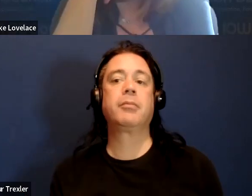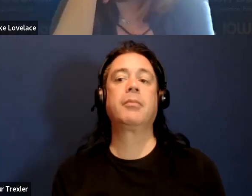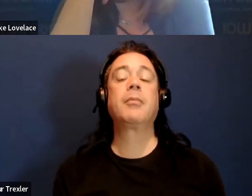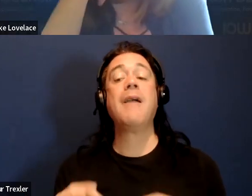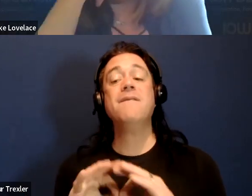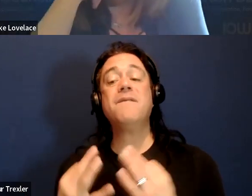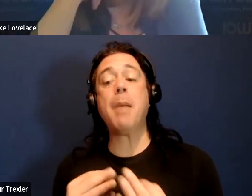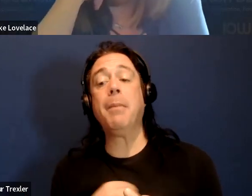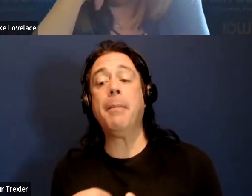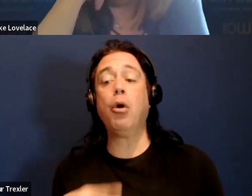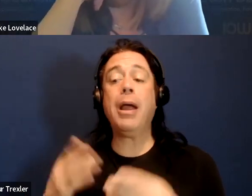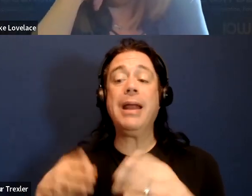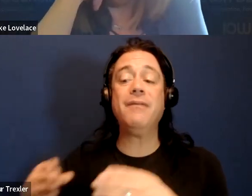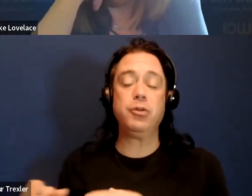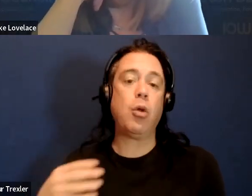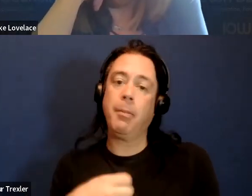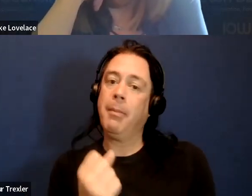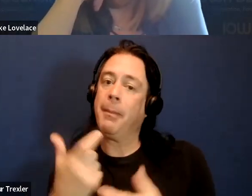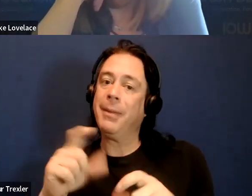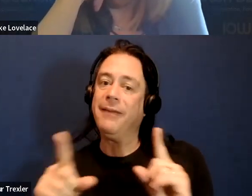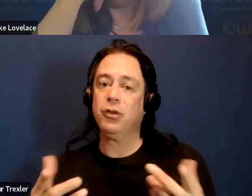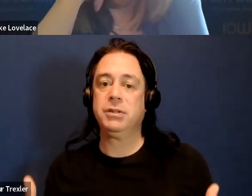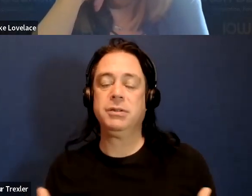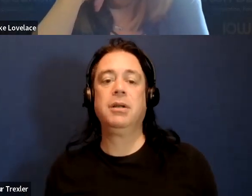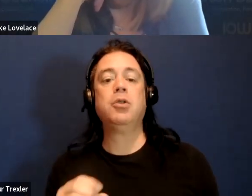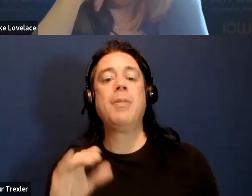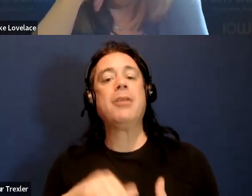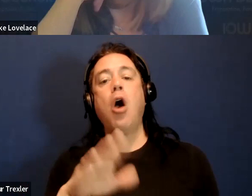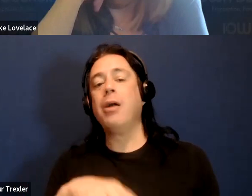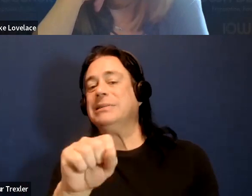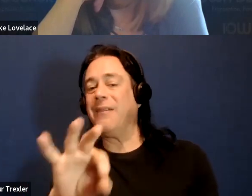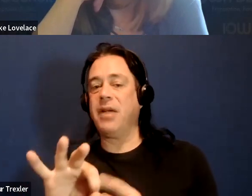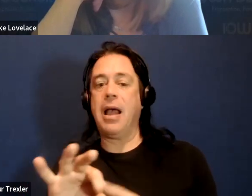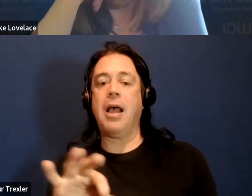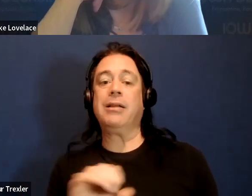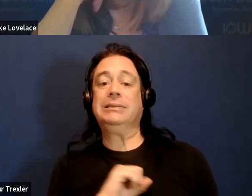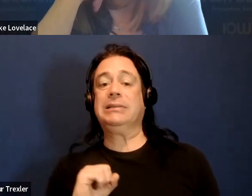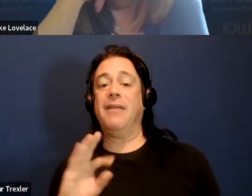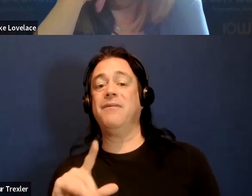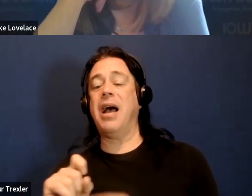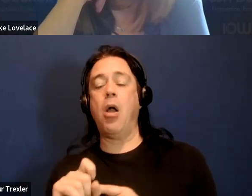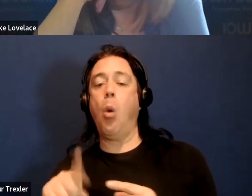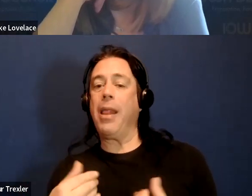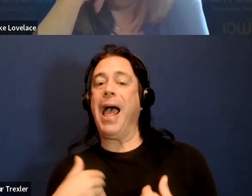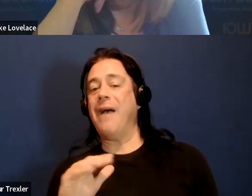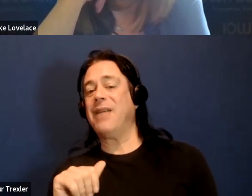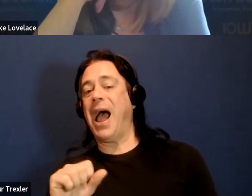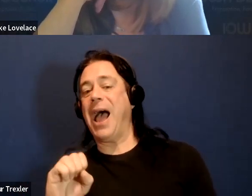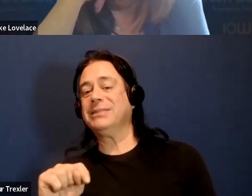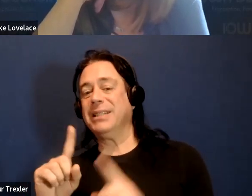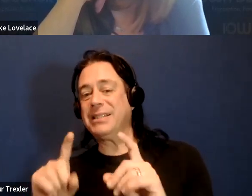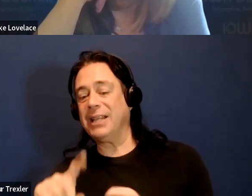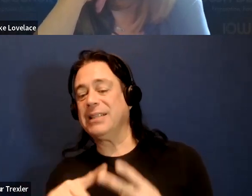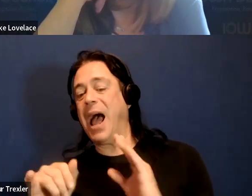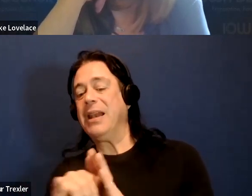makes a bigger difference. And that is on the Senate file. So that the Senate file only has these asset tests and